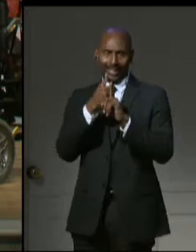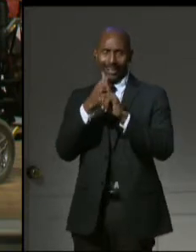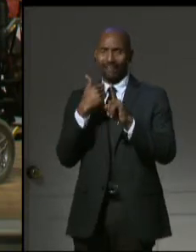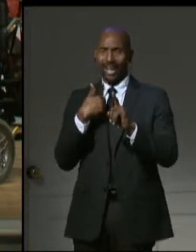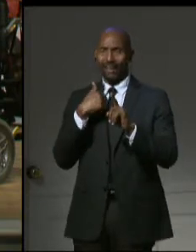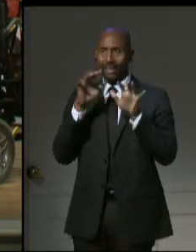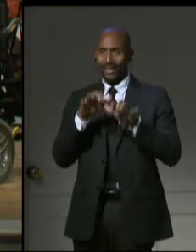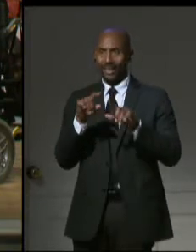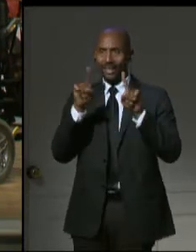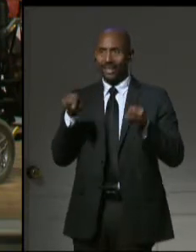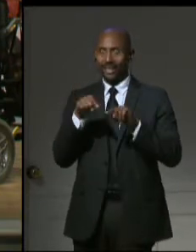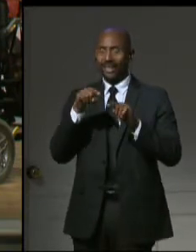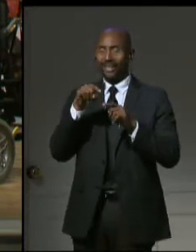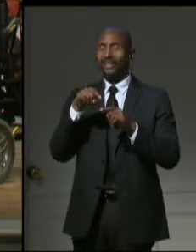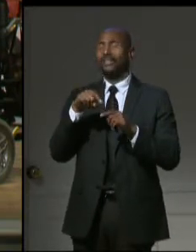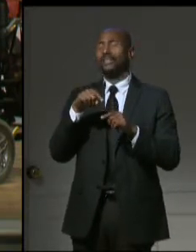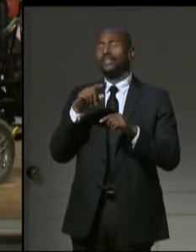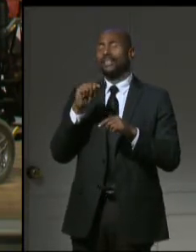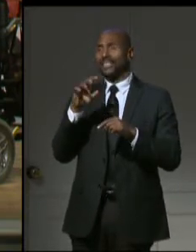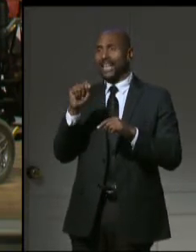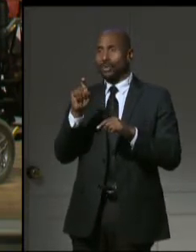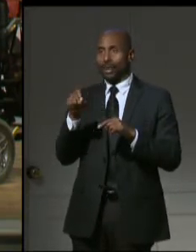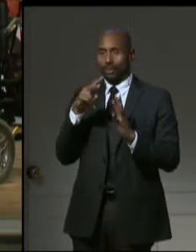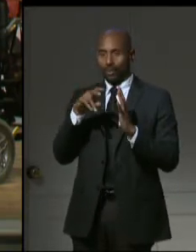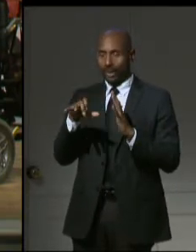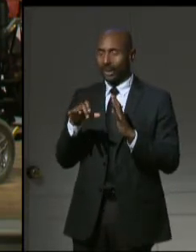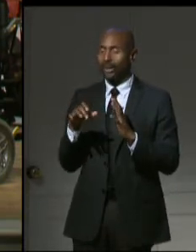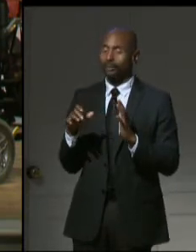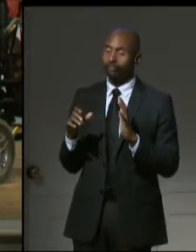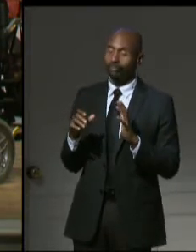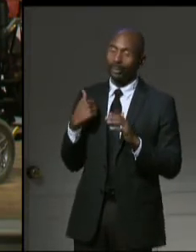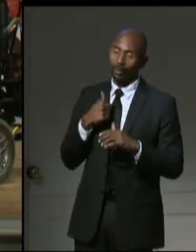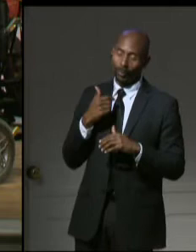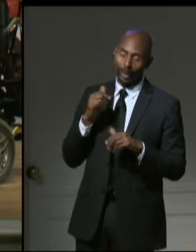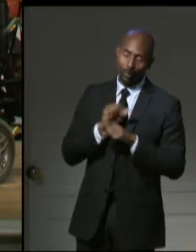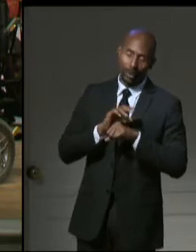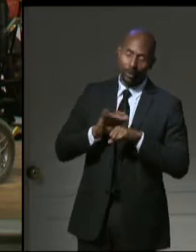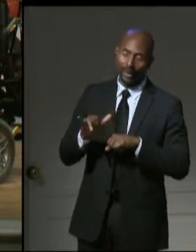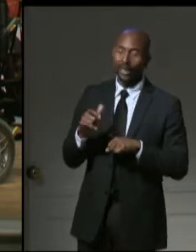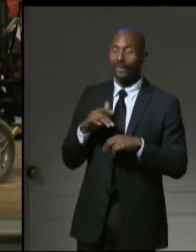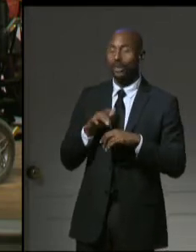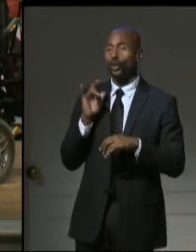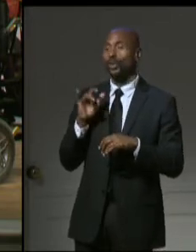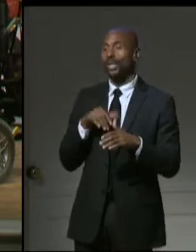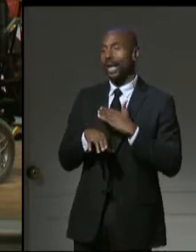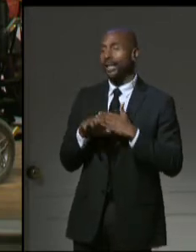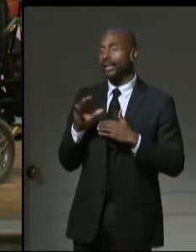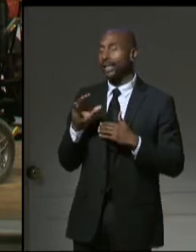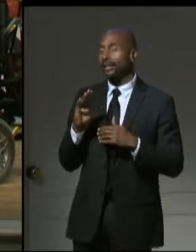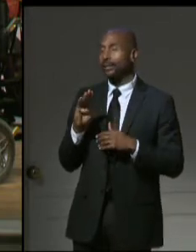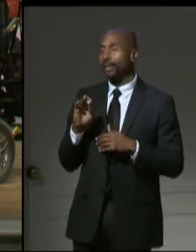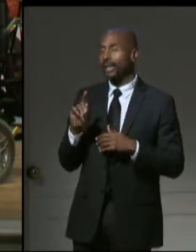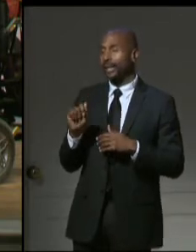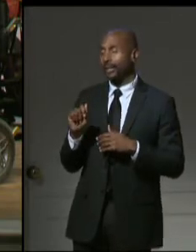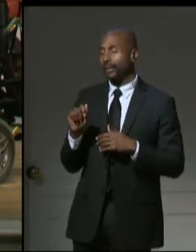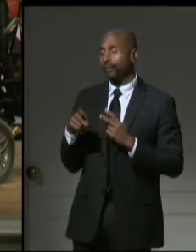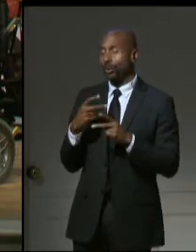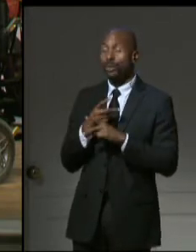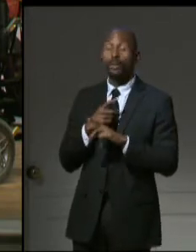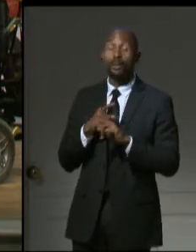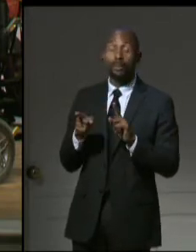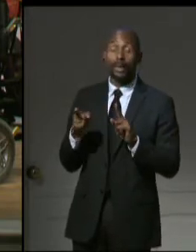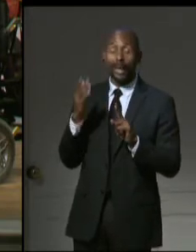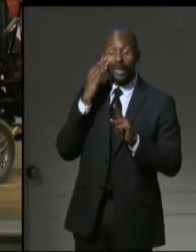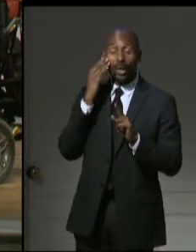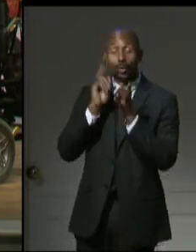we're working on it. As I said, it's early access and a beta version. But I do know there's research that's